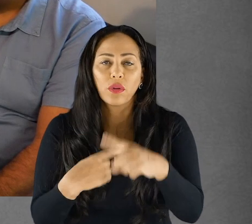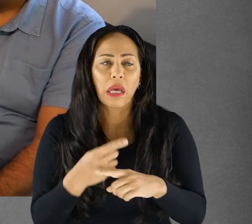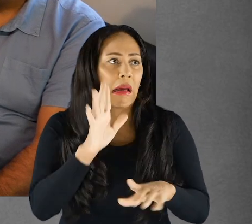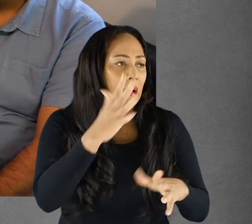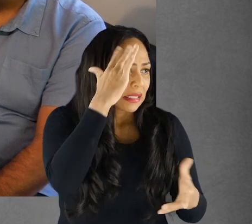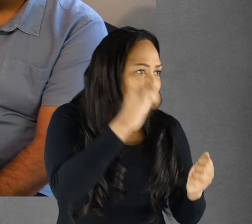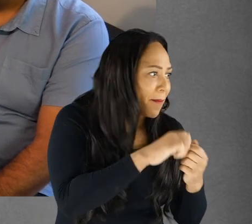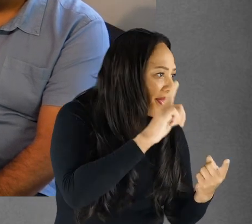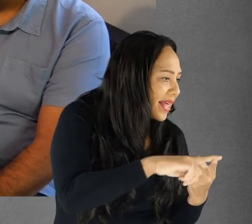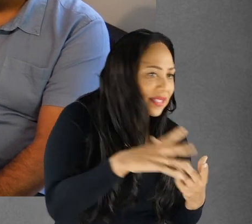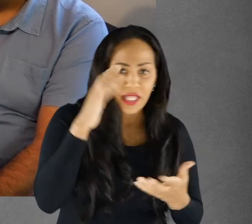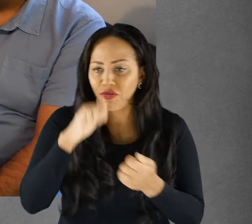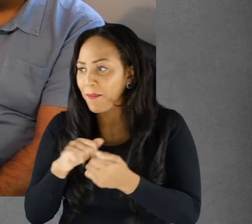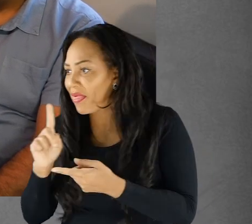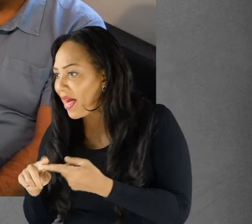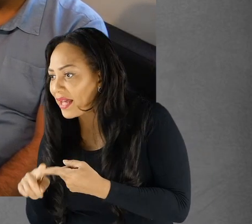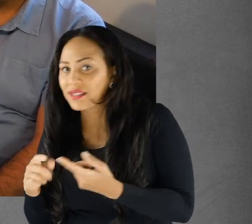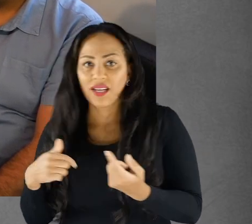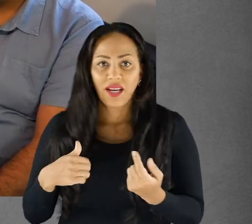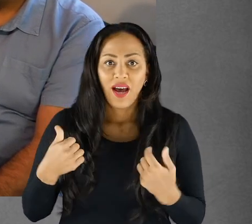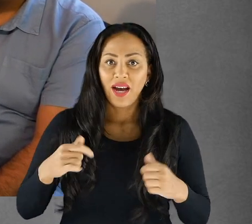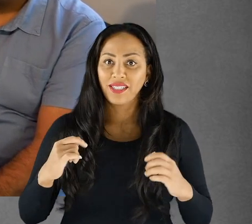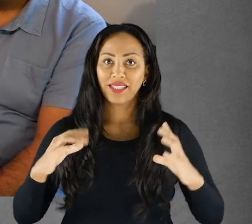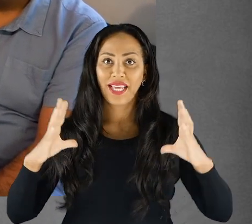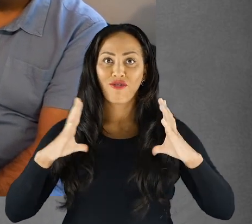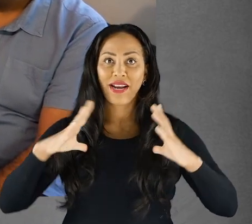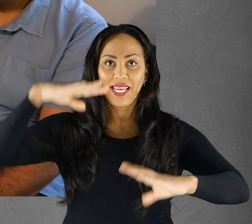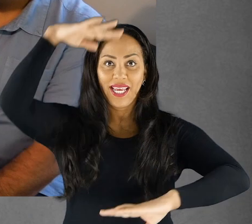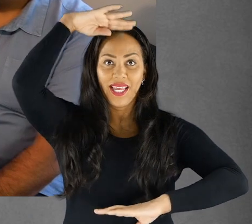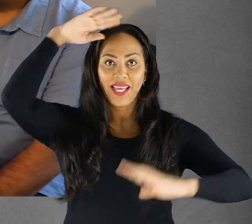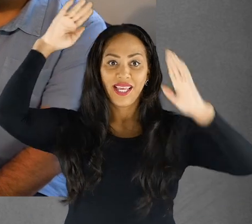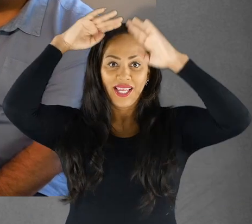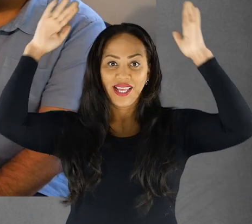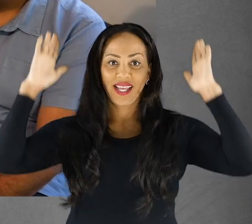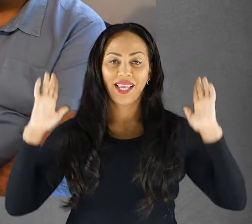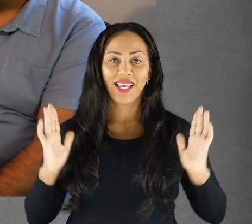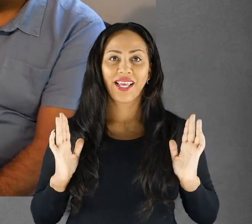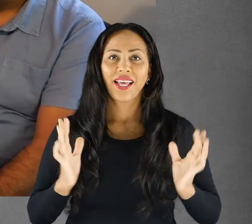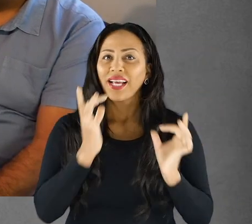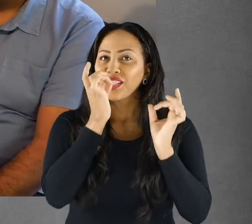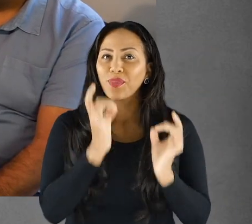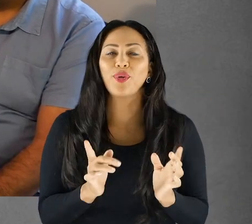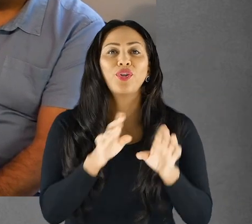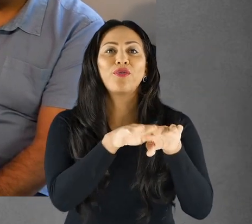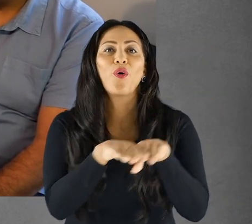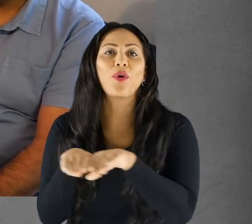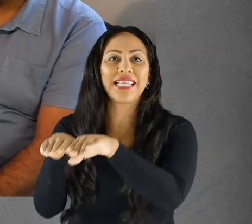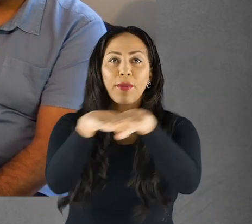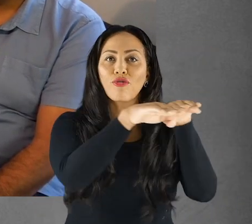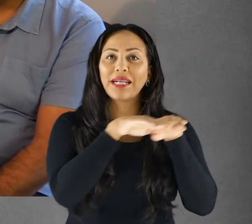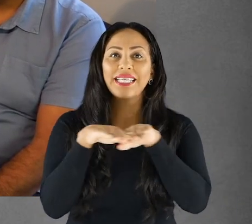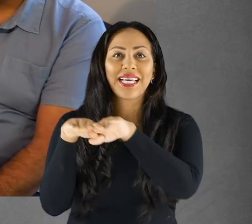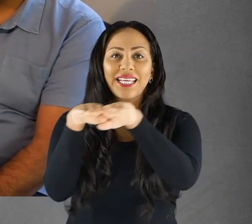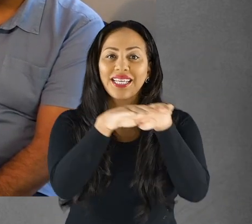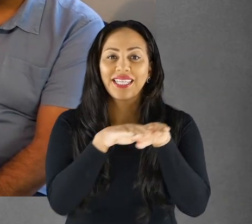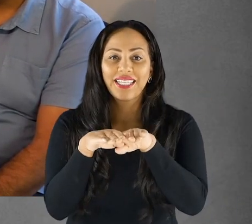world of form, the time, the place, which bag am I using, did I bring this and that, you know. just kind of get ready from about here up. Yeah.